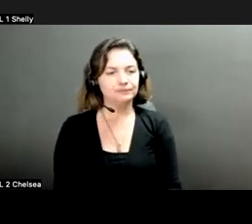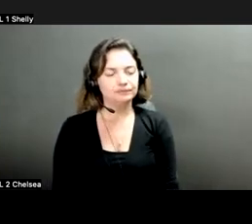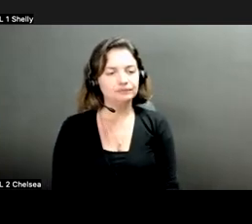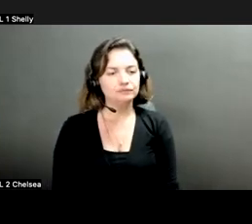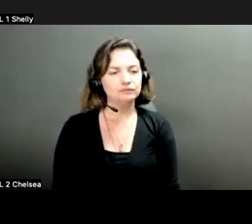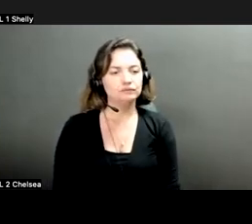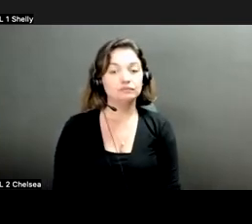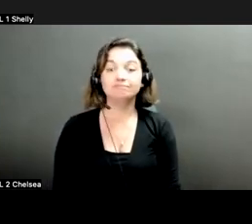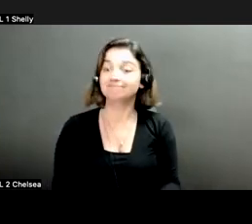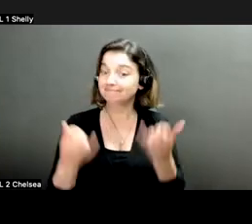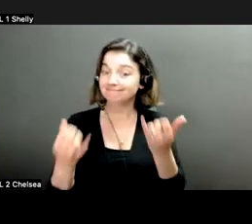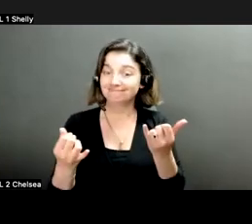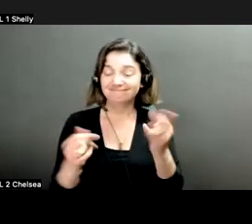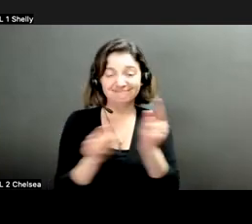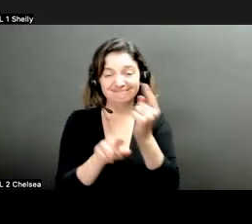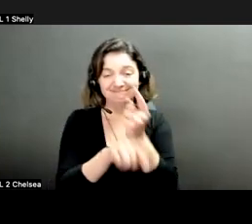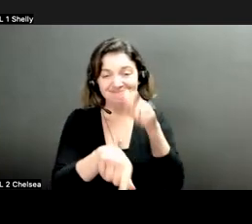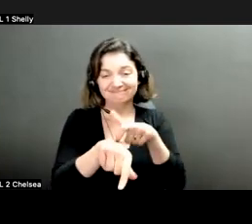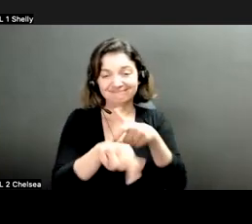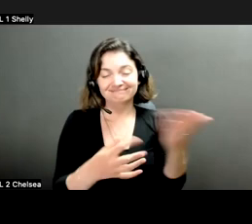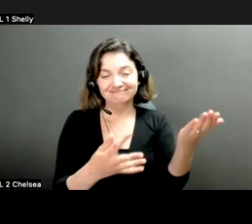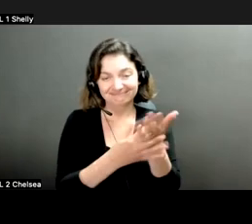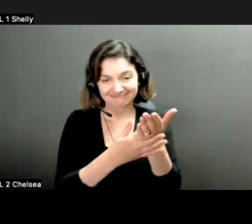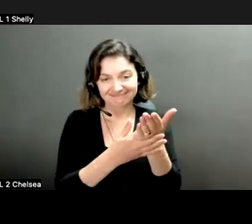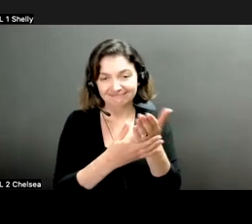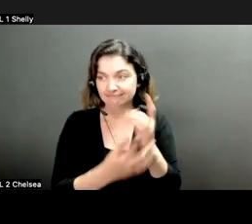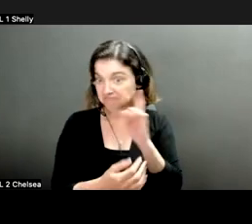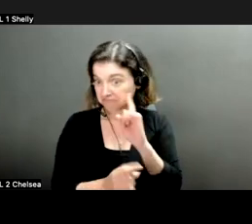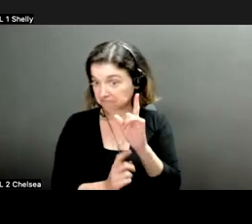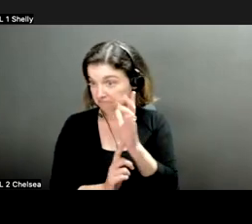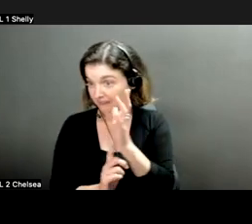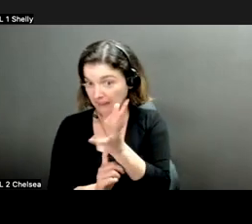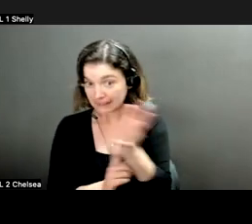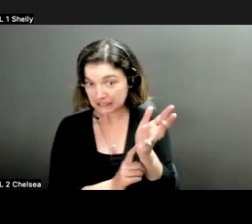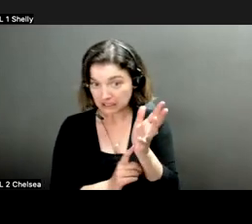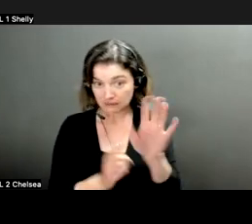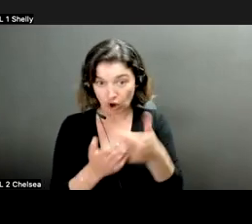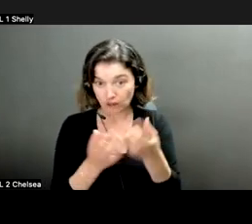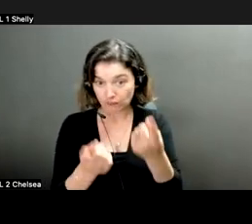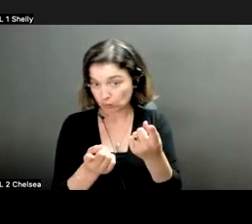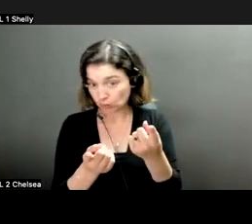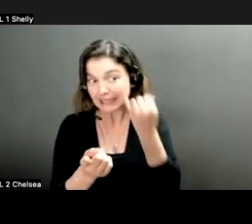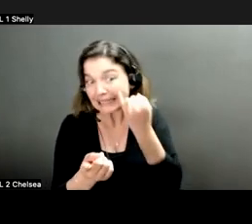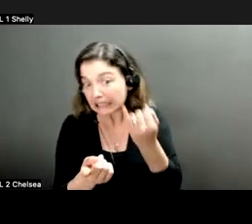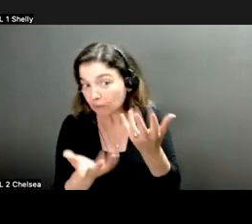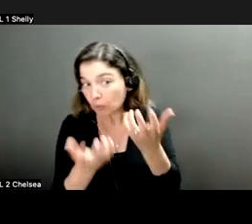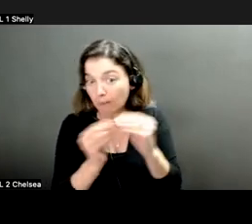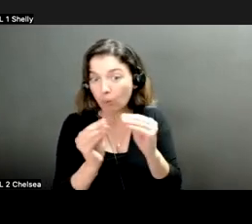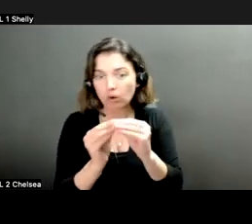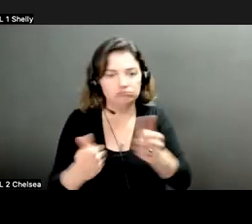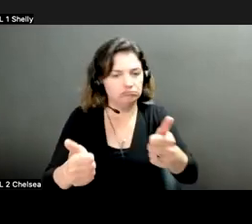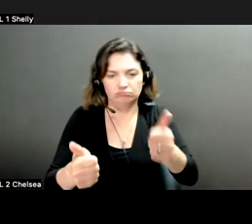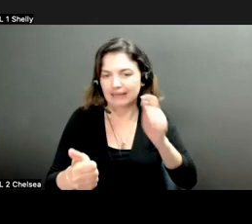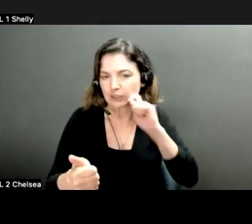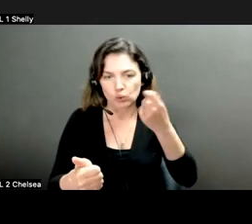now it's time for a break. So I think we're going to take 5 minutes. If people need more, that's absolutely cool. 5 minutes